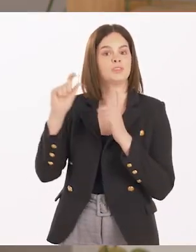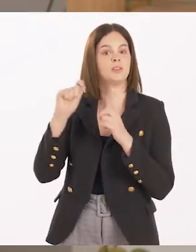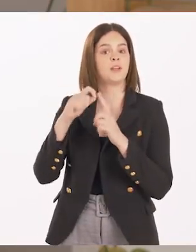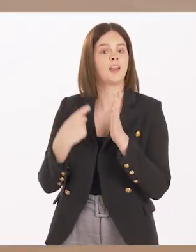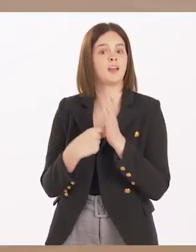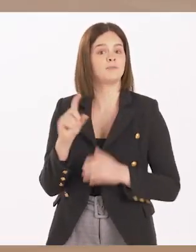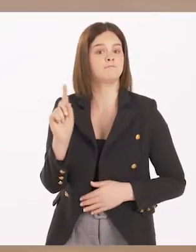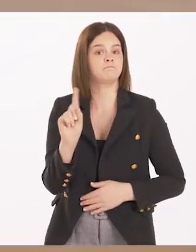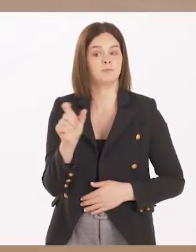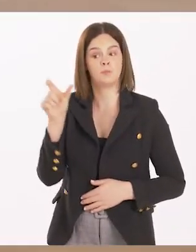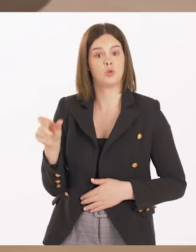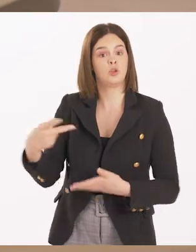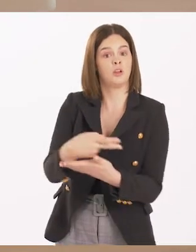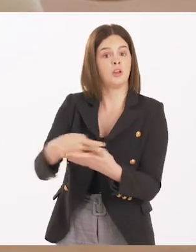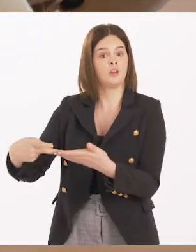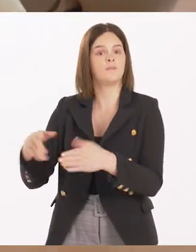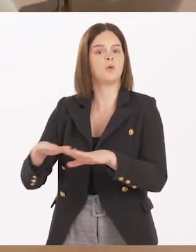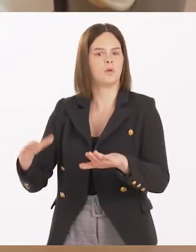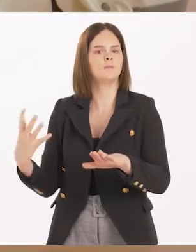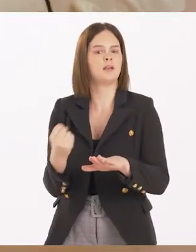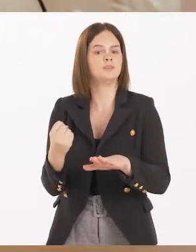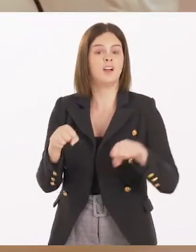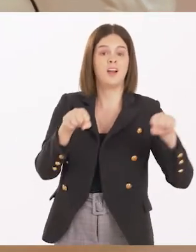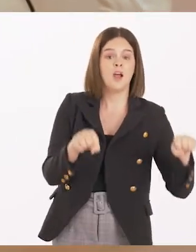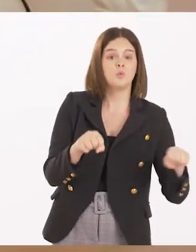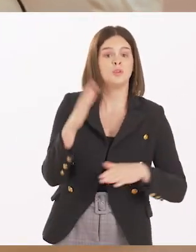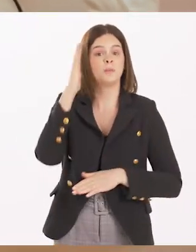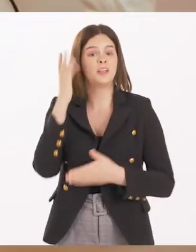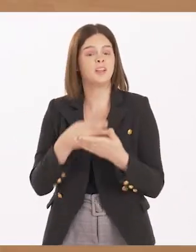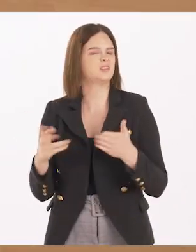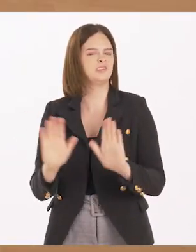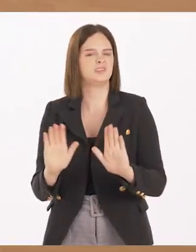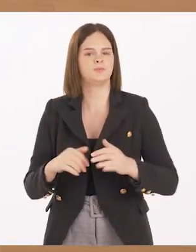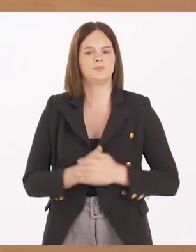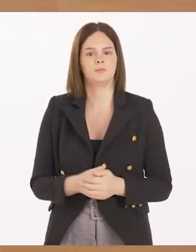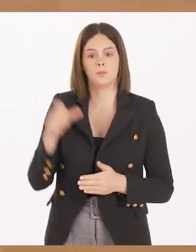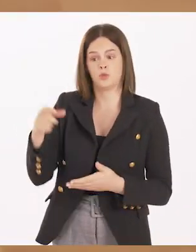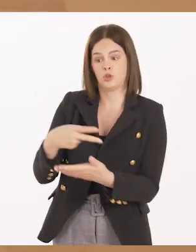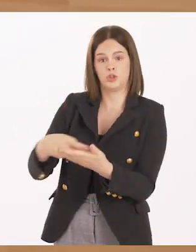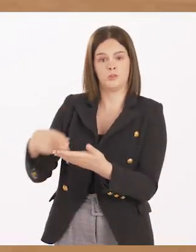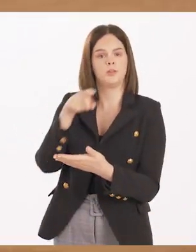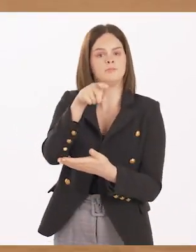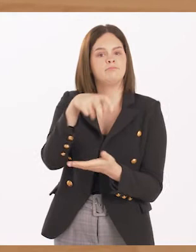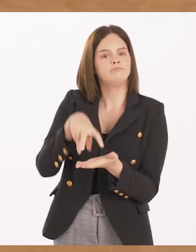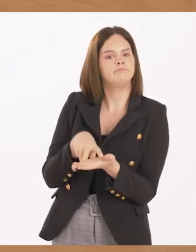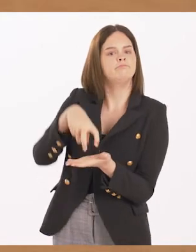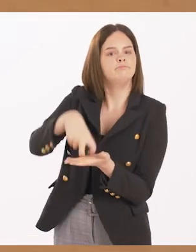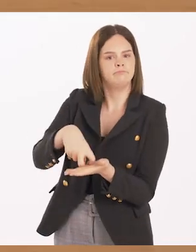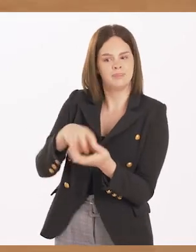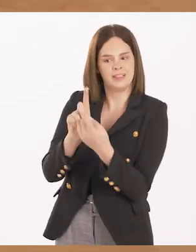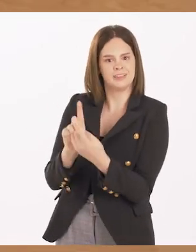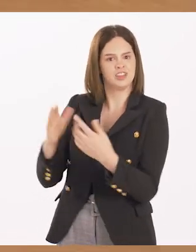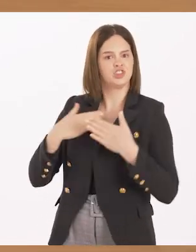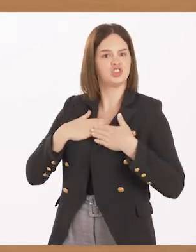compressions. Put the person on the floor if possible, not a couch or bed. Kneel next to their chest, with your knees